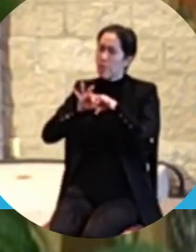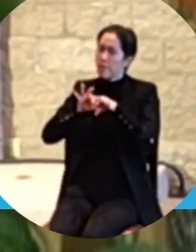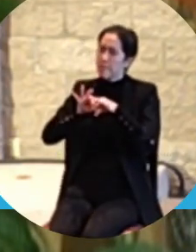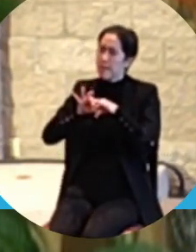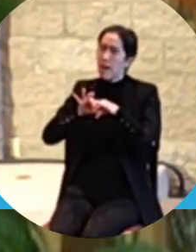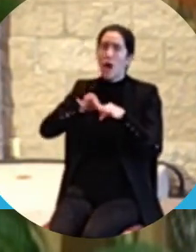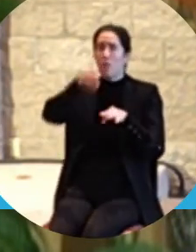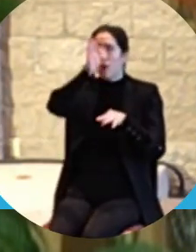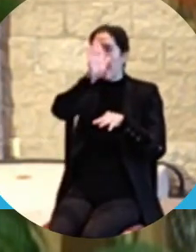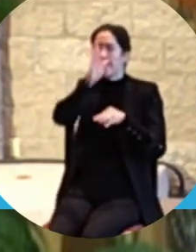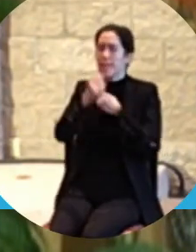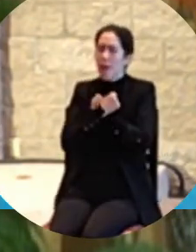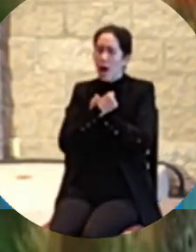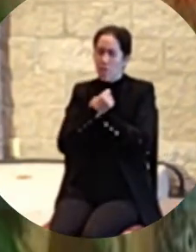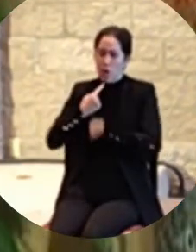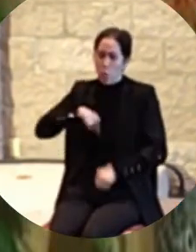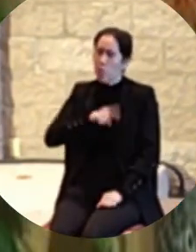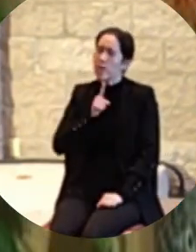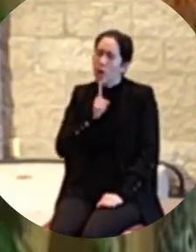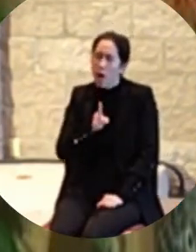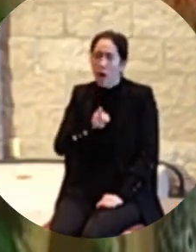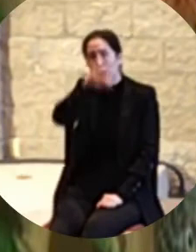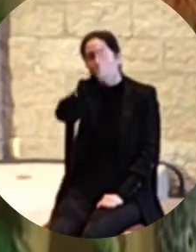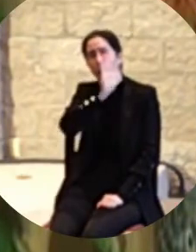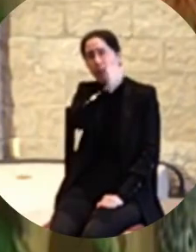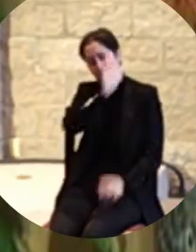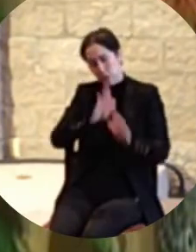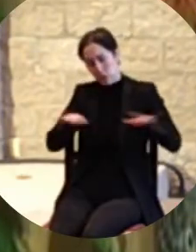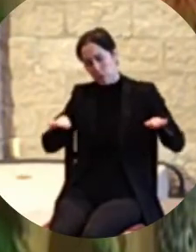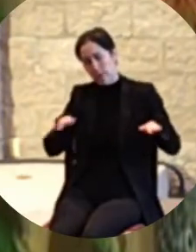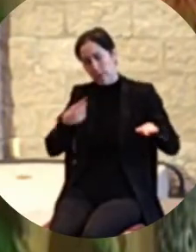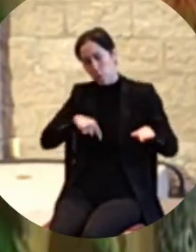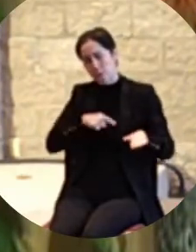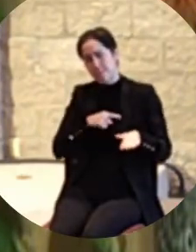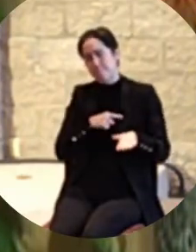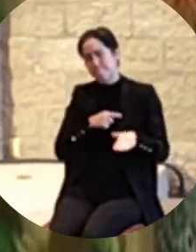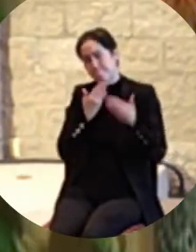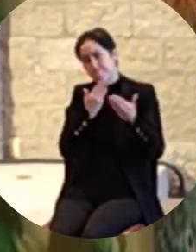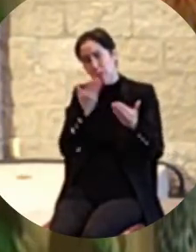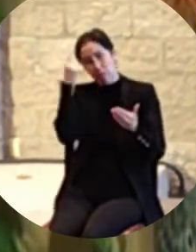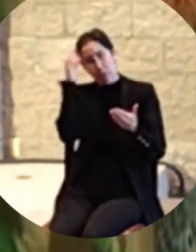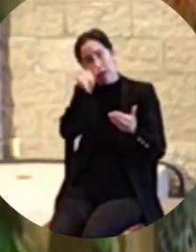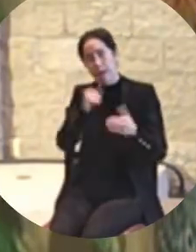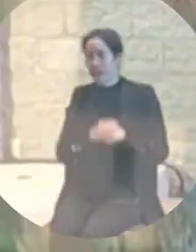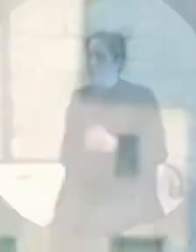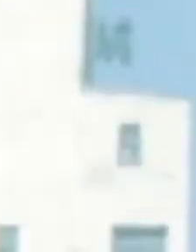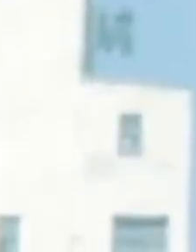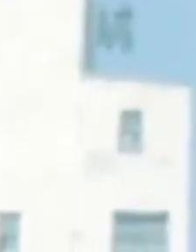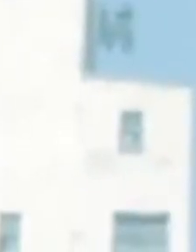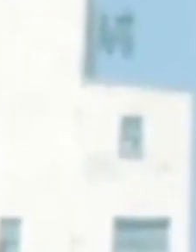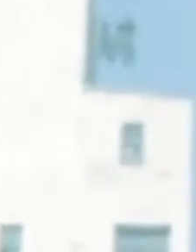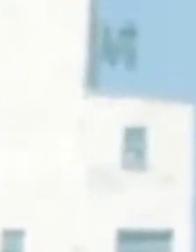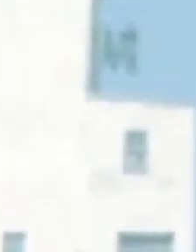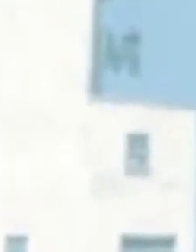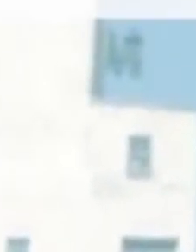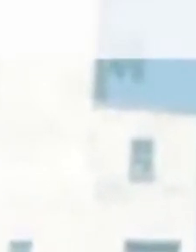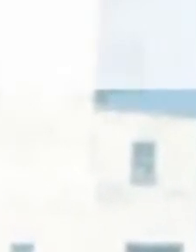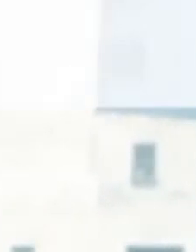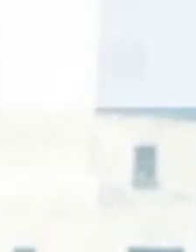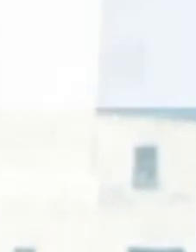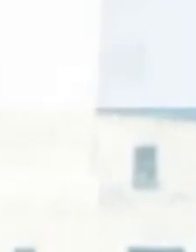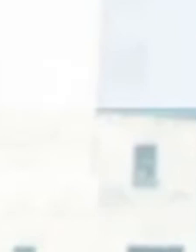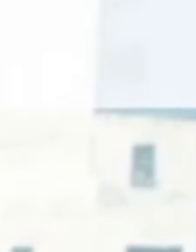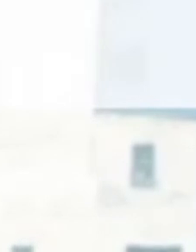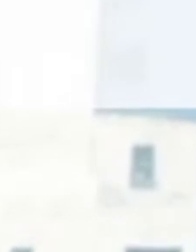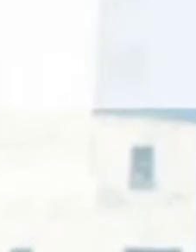child. And we're grateful for that. Now I'm going to affirm our church offertory blessing, then ask you to affirm it with me.